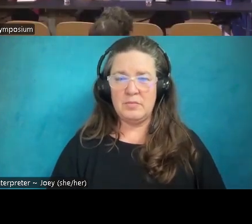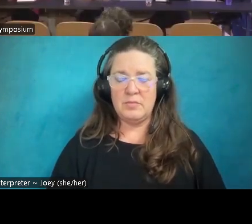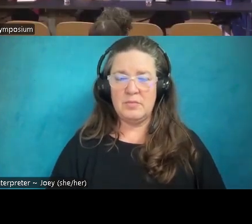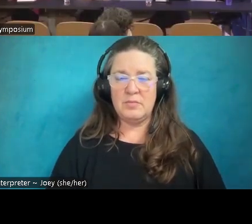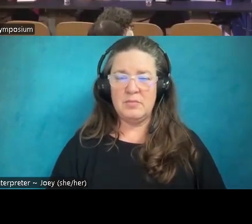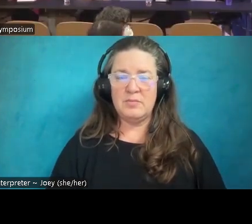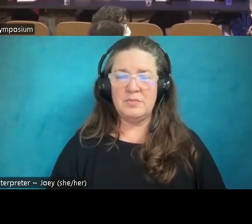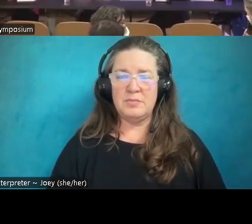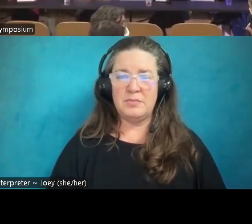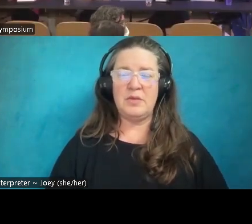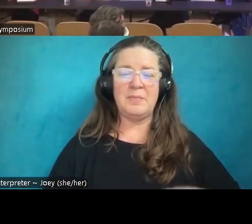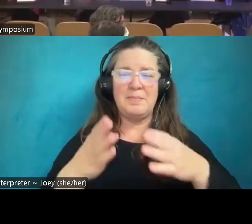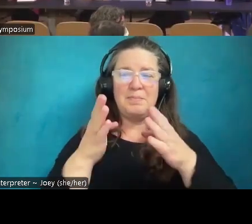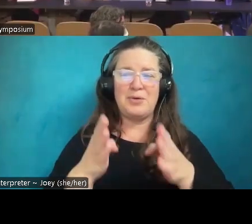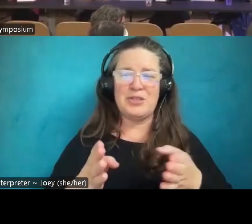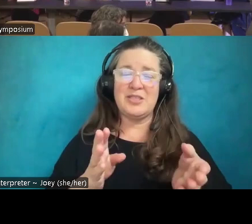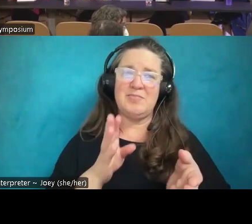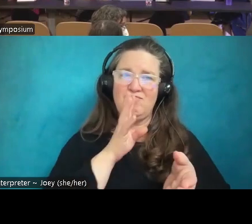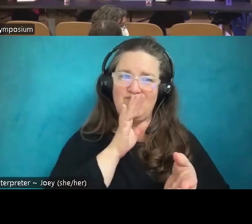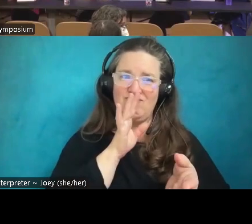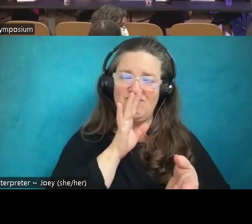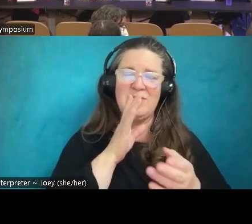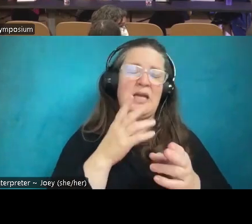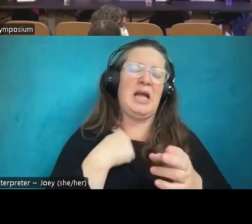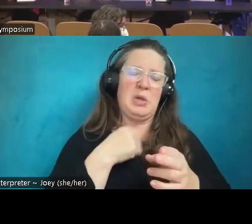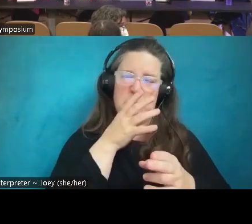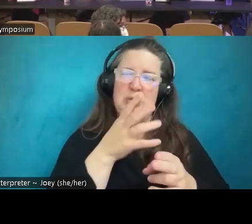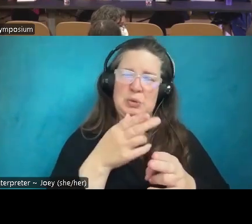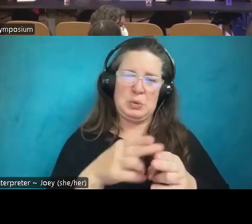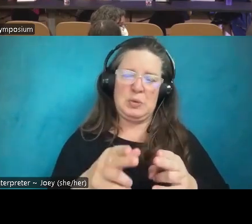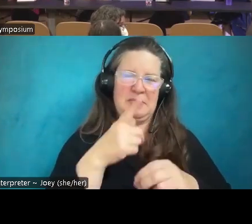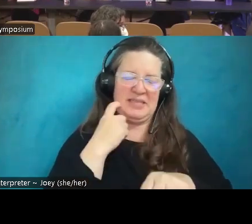Thank you so much. And in the interest of time, I'll be quick. I